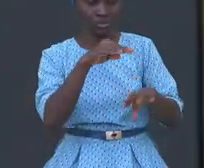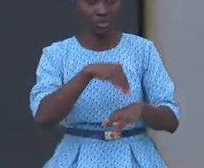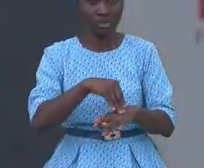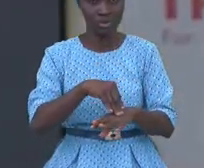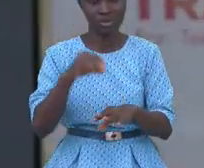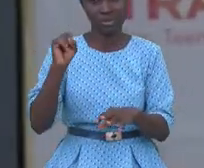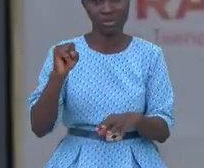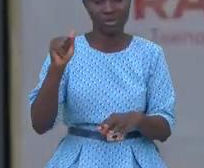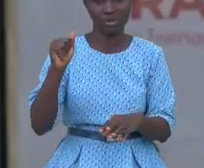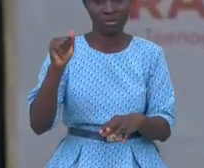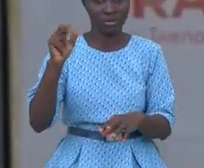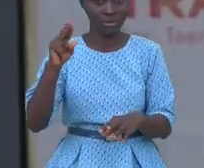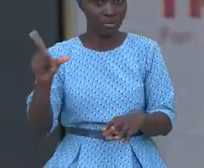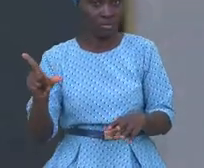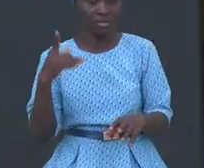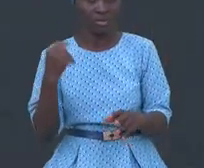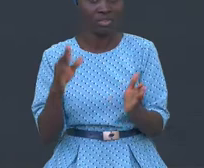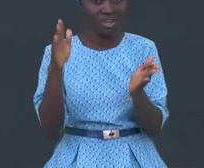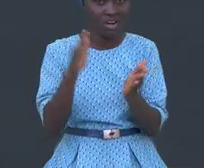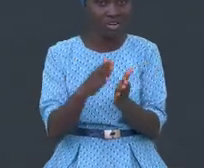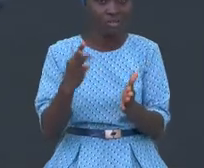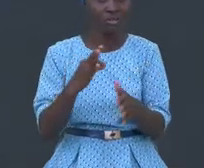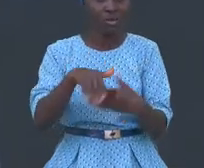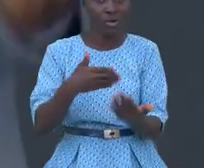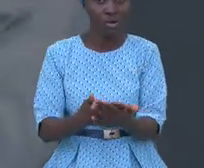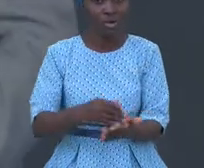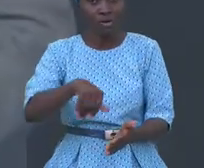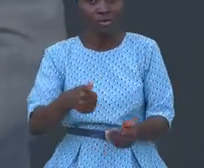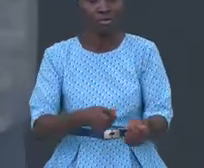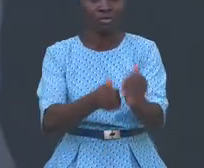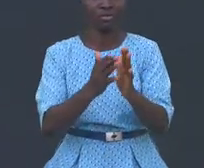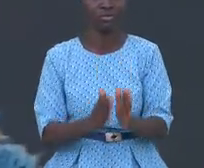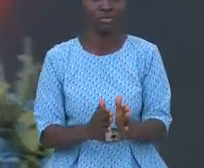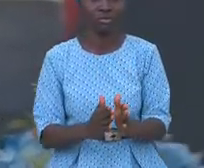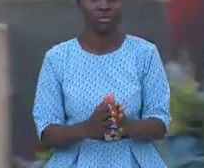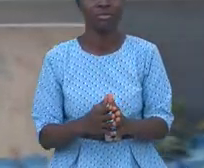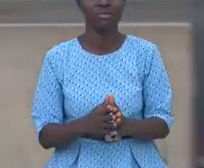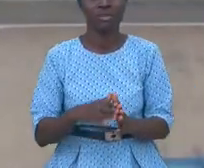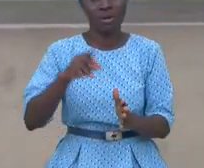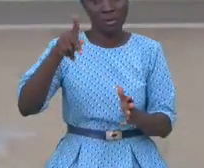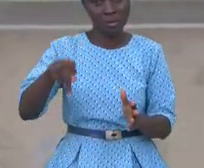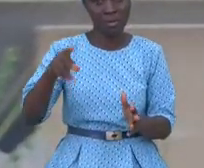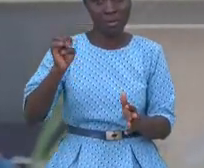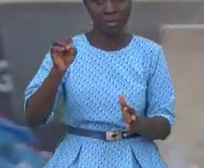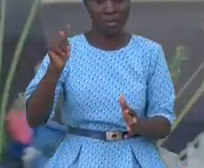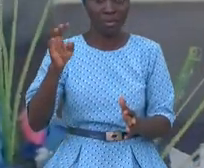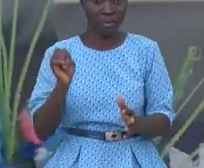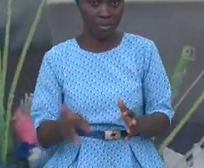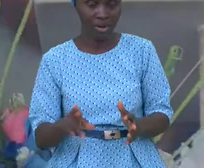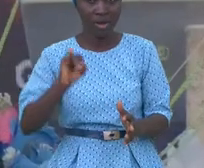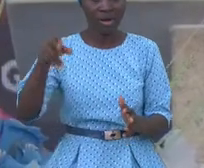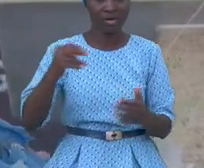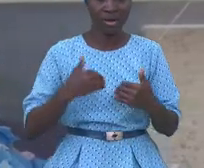of them all. And Peter had seen the Lord before he ever saw the Lord. John, James, and the others, they have interacted